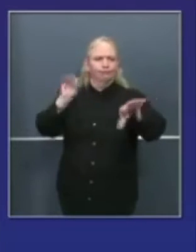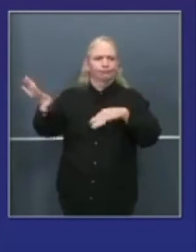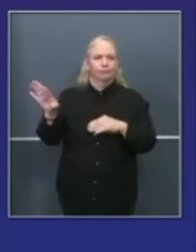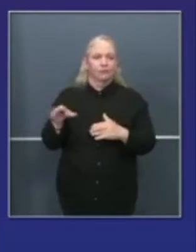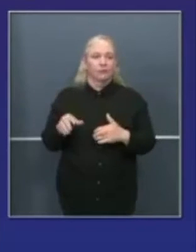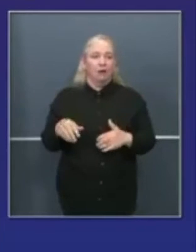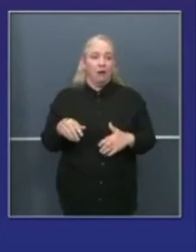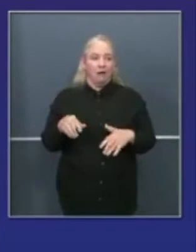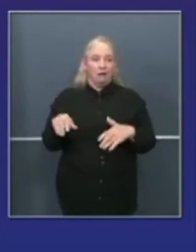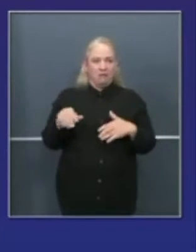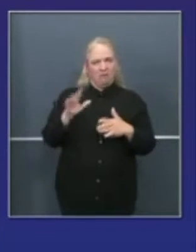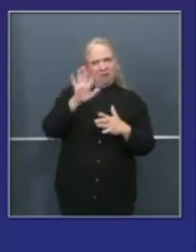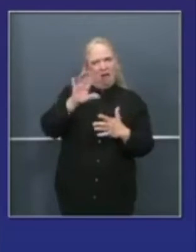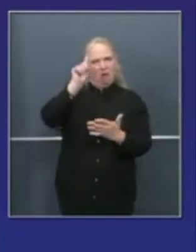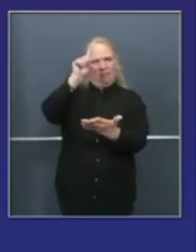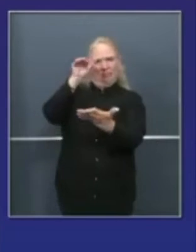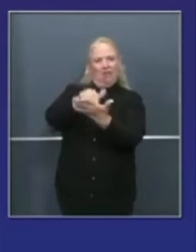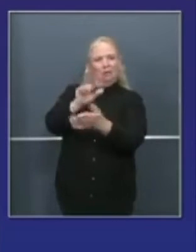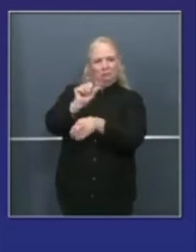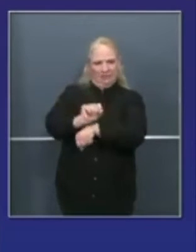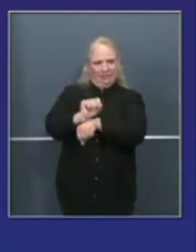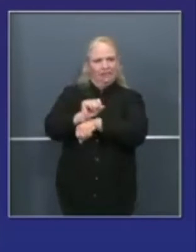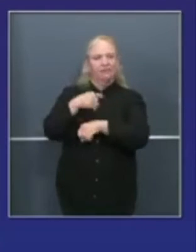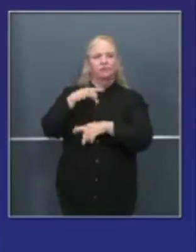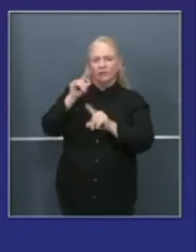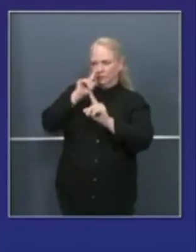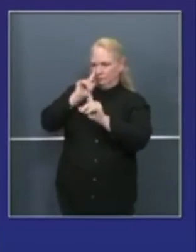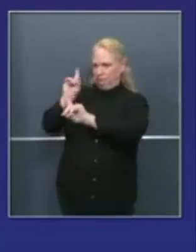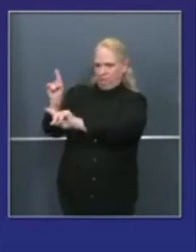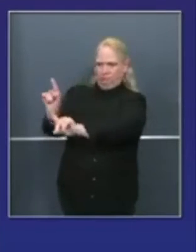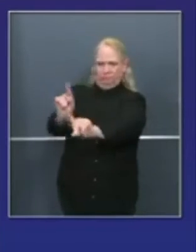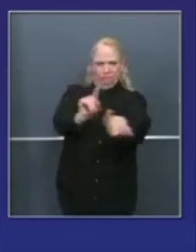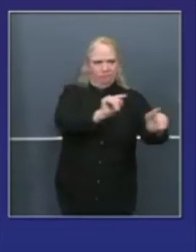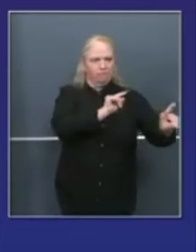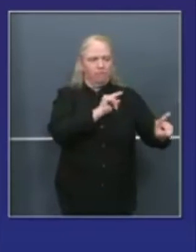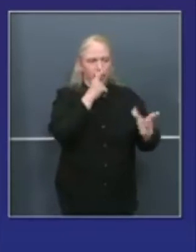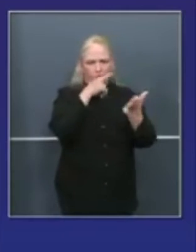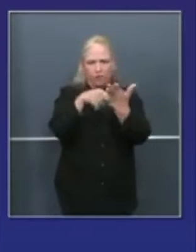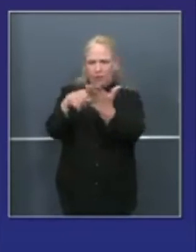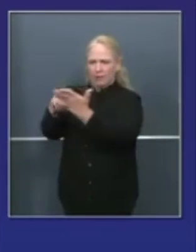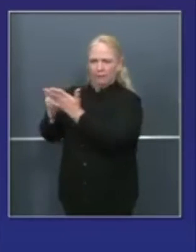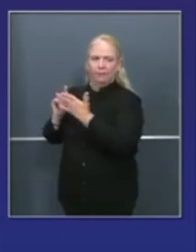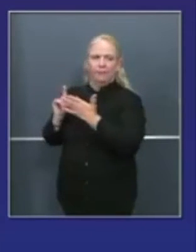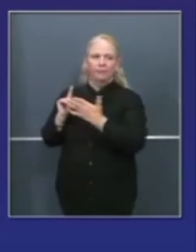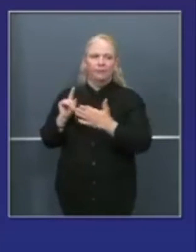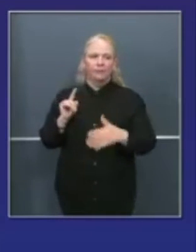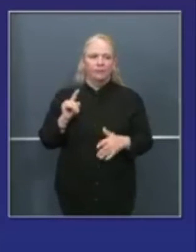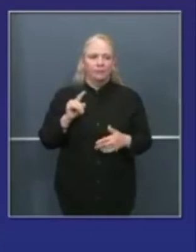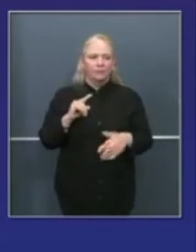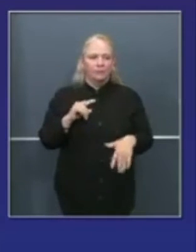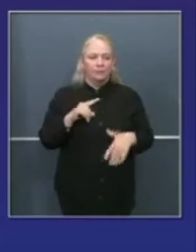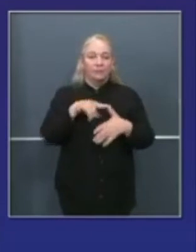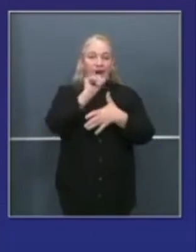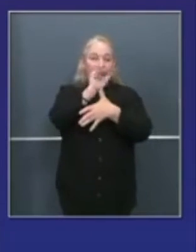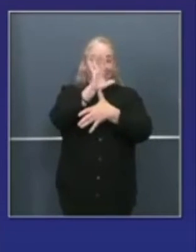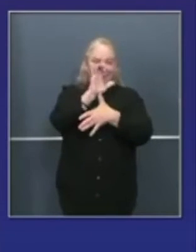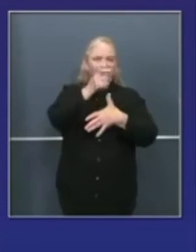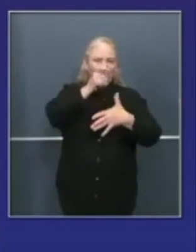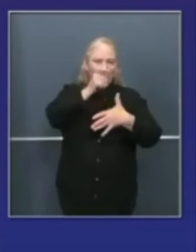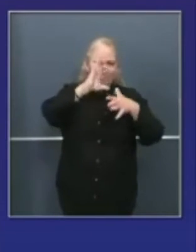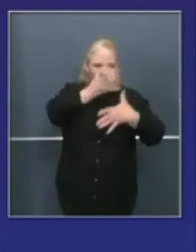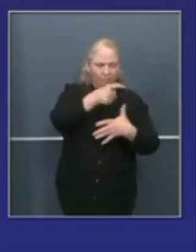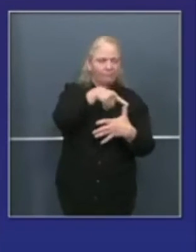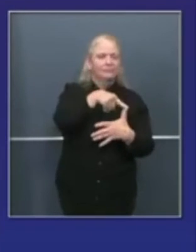and restaurants just from the Department of Alcohol Beverage Control. So ABC visited just shy of 6,000